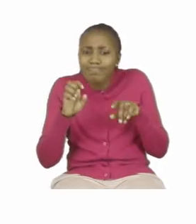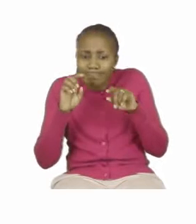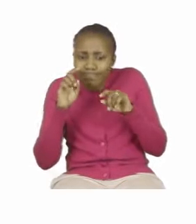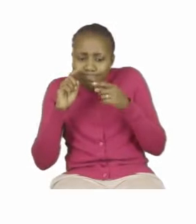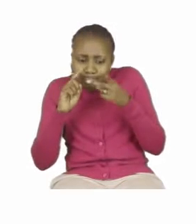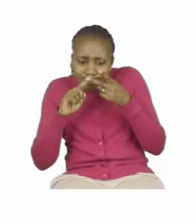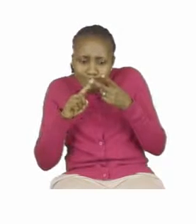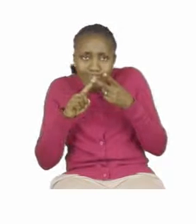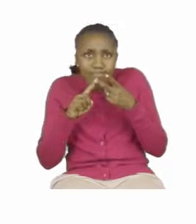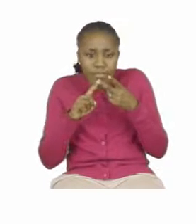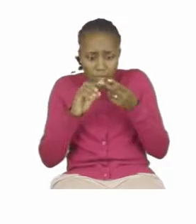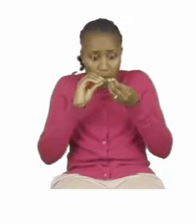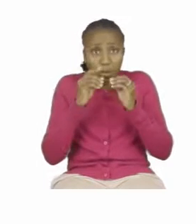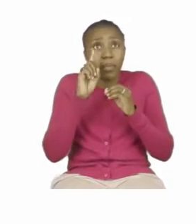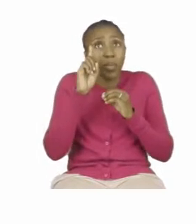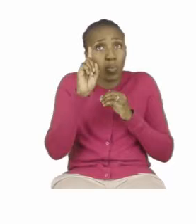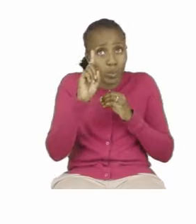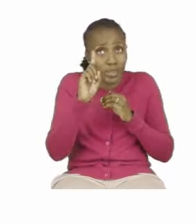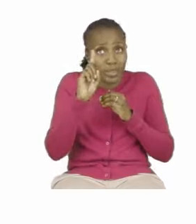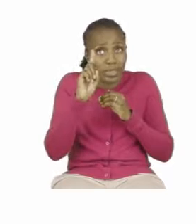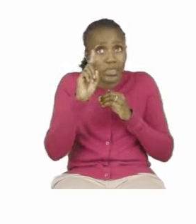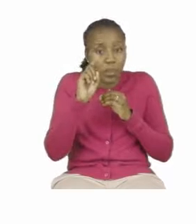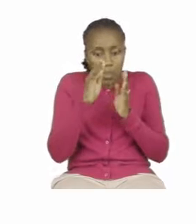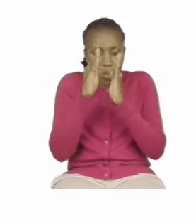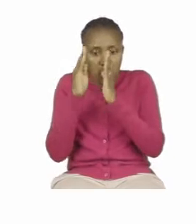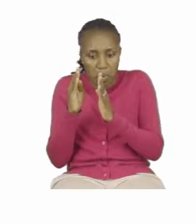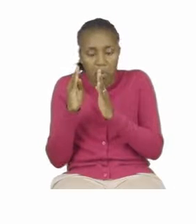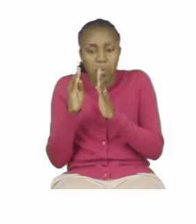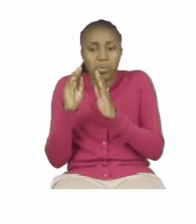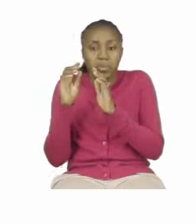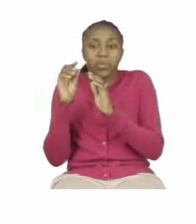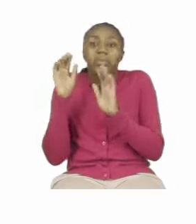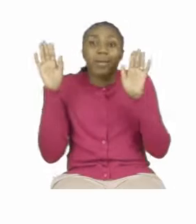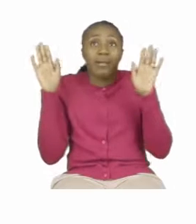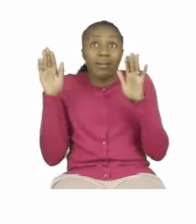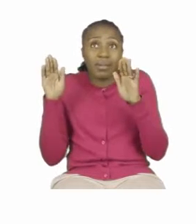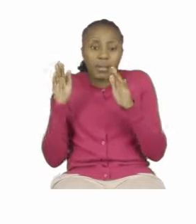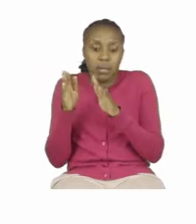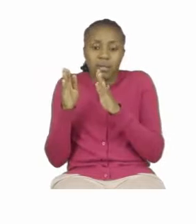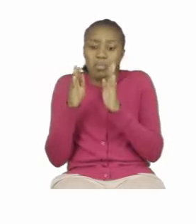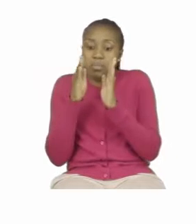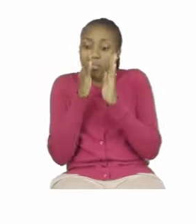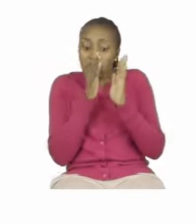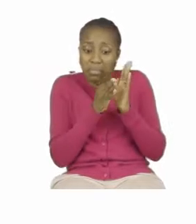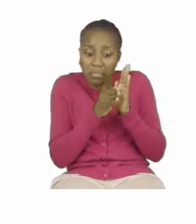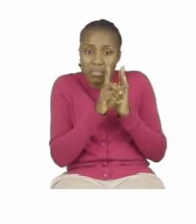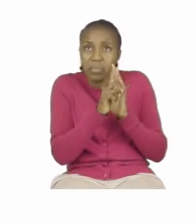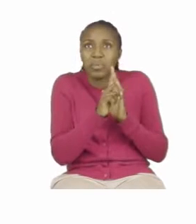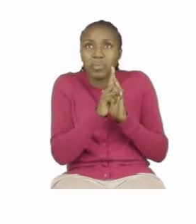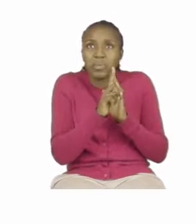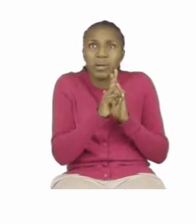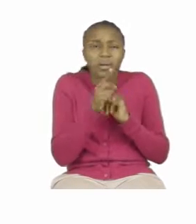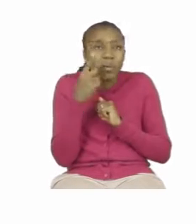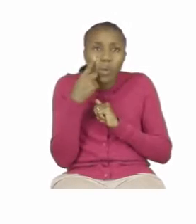1 next to the bird. So once you find your